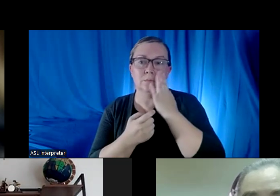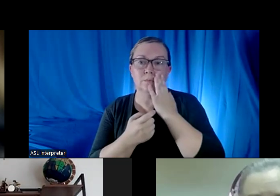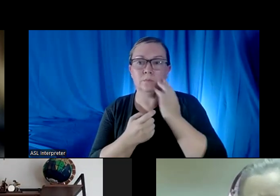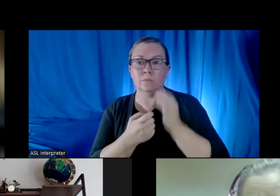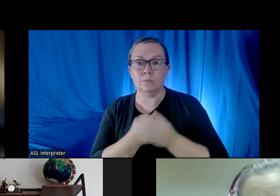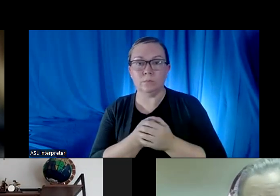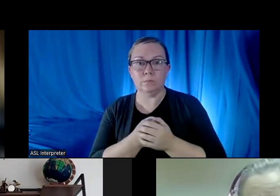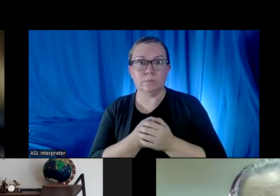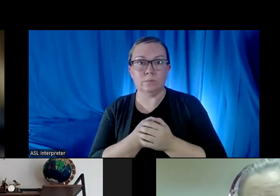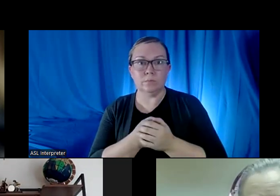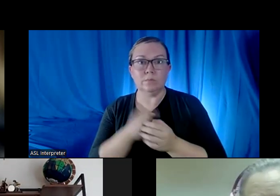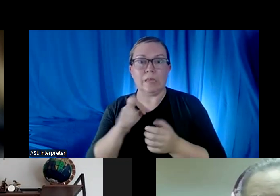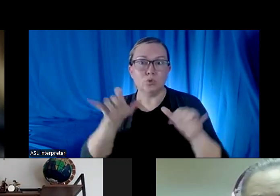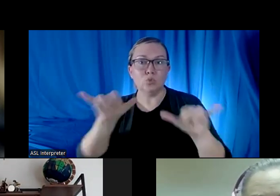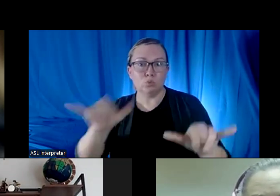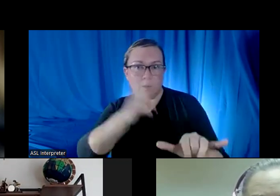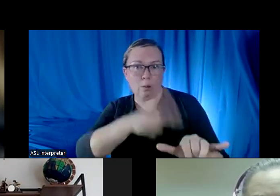a hospitalization,